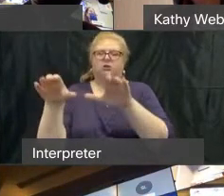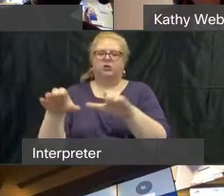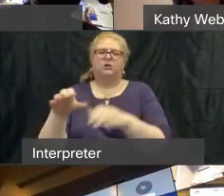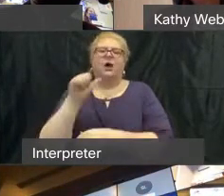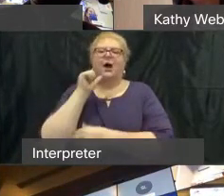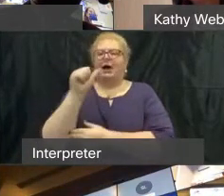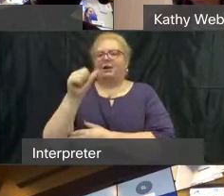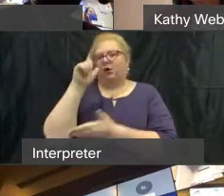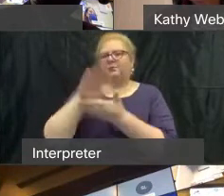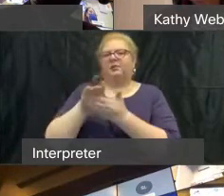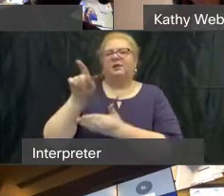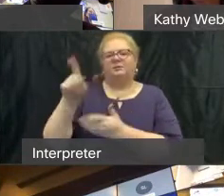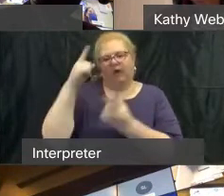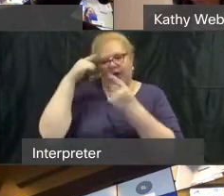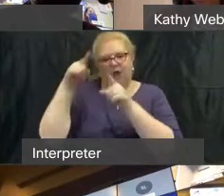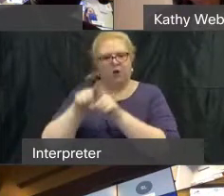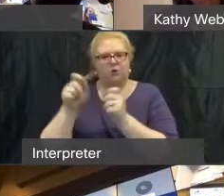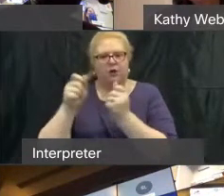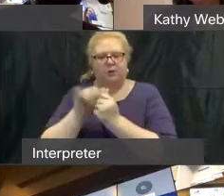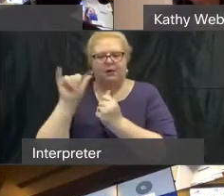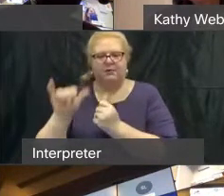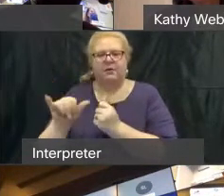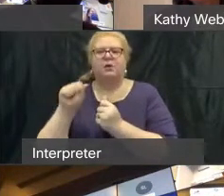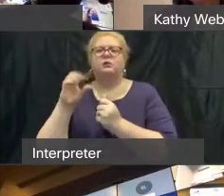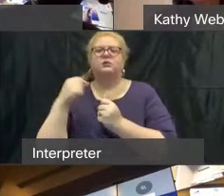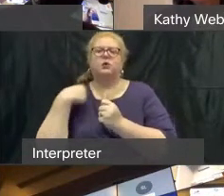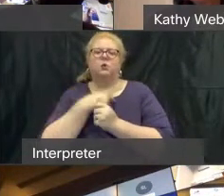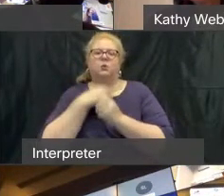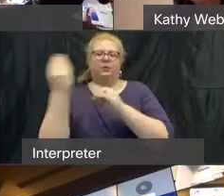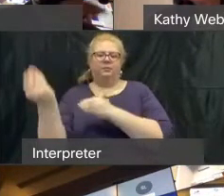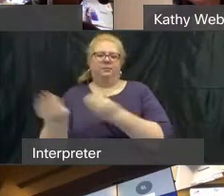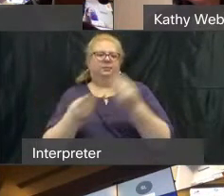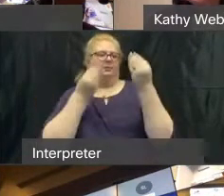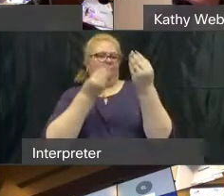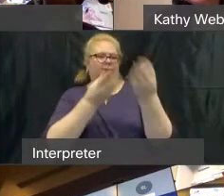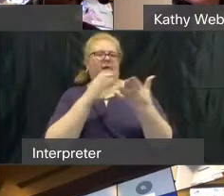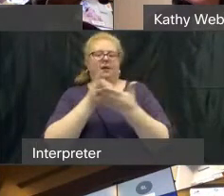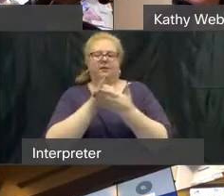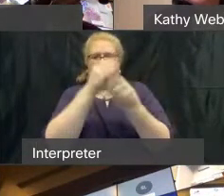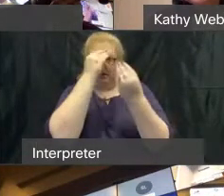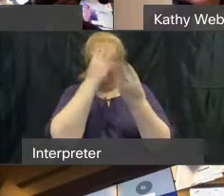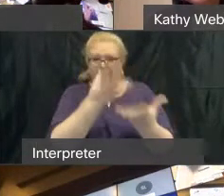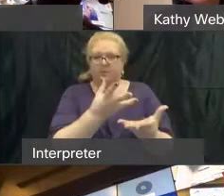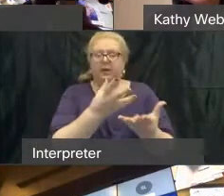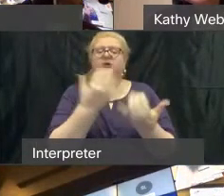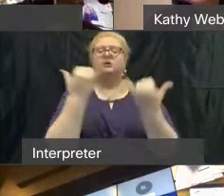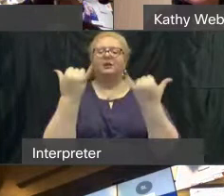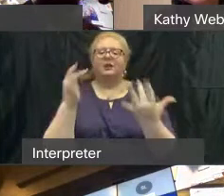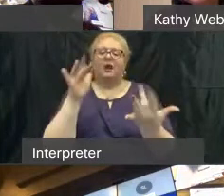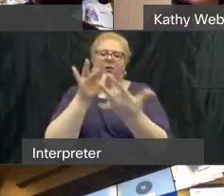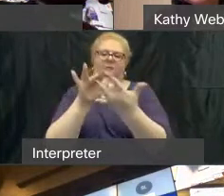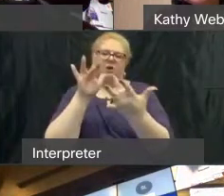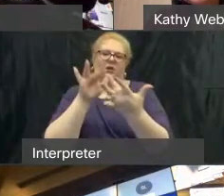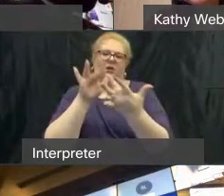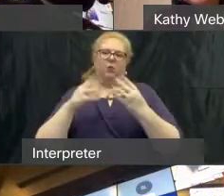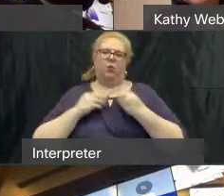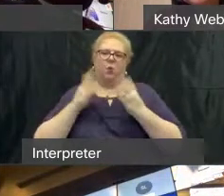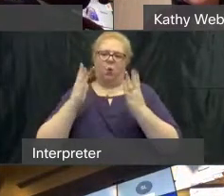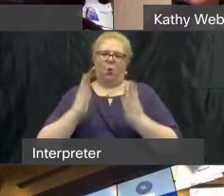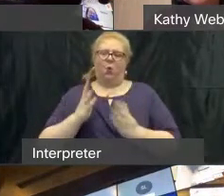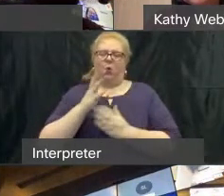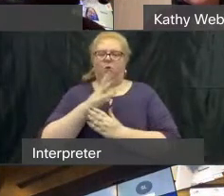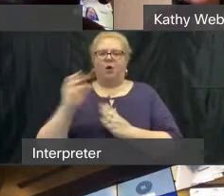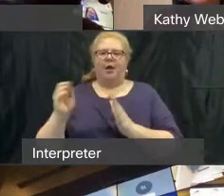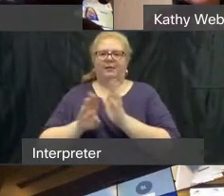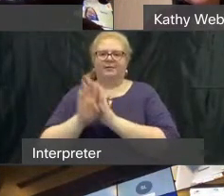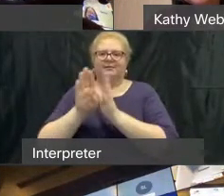is provided to the planning department, and I understand they're going to contact the owner, developer, applicant. So to be